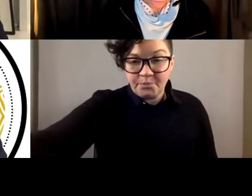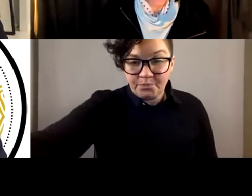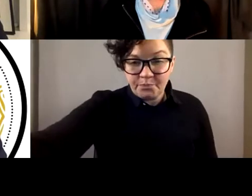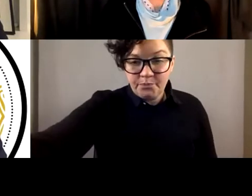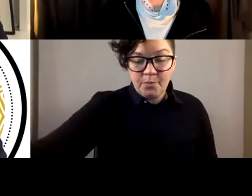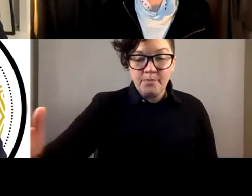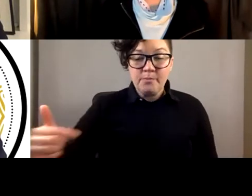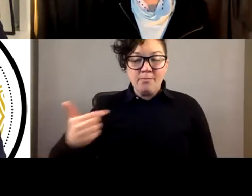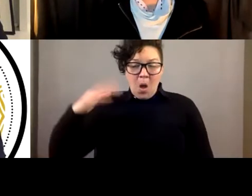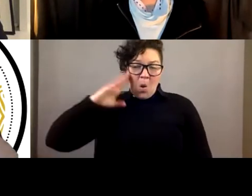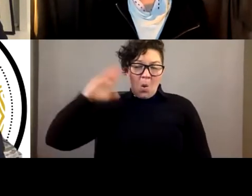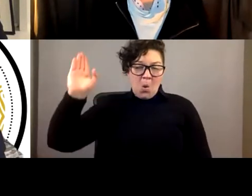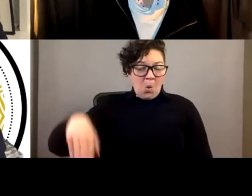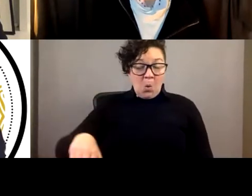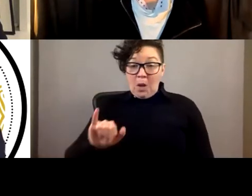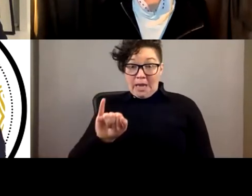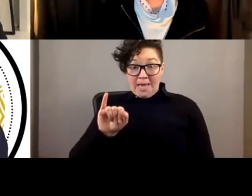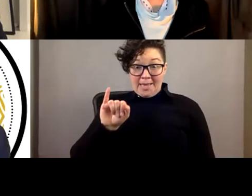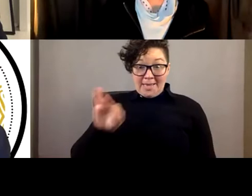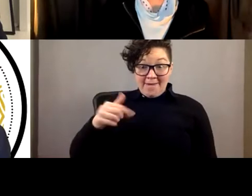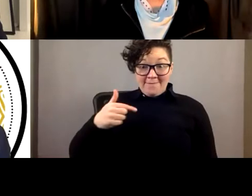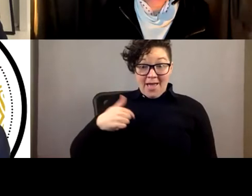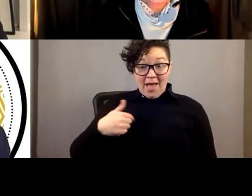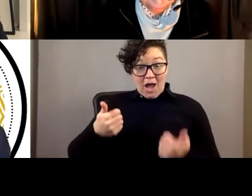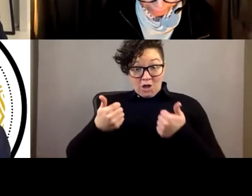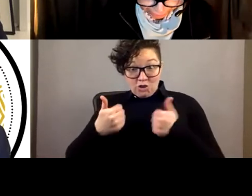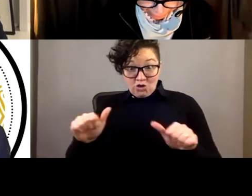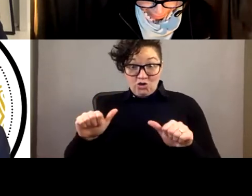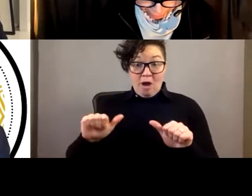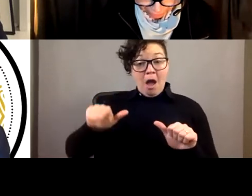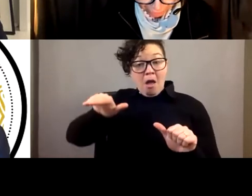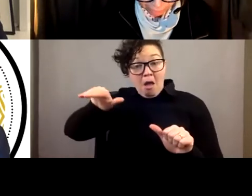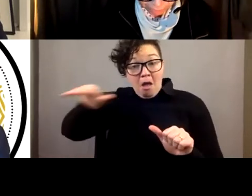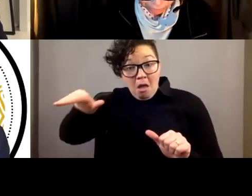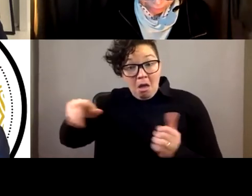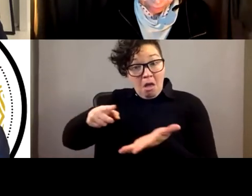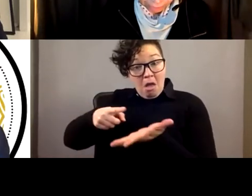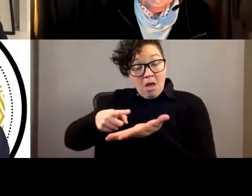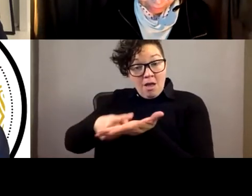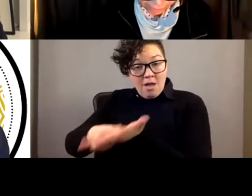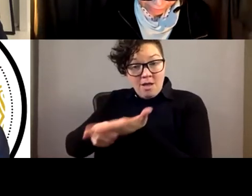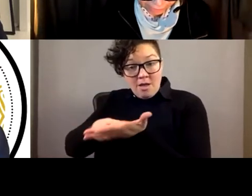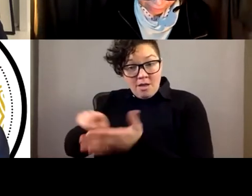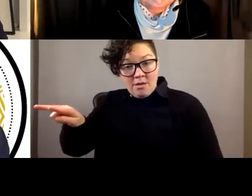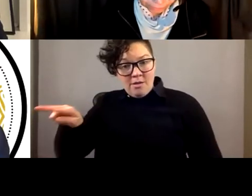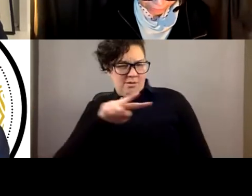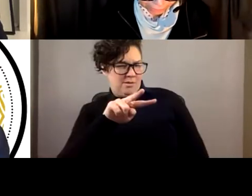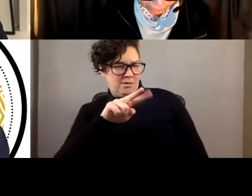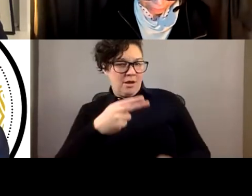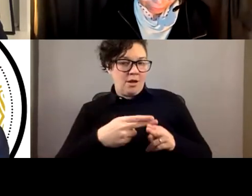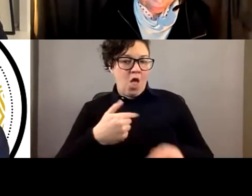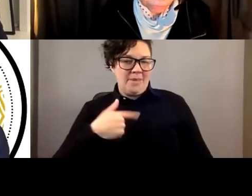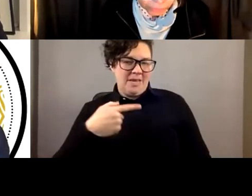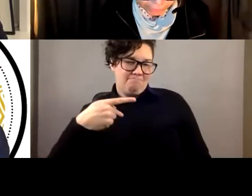that if I were trying to open a discussion with them, I might be called PC or